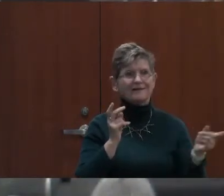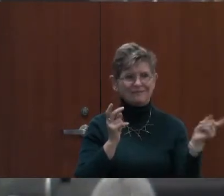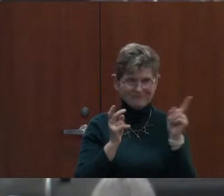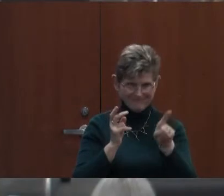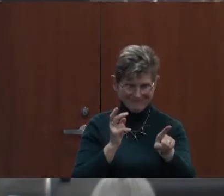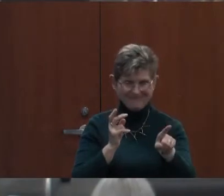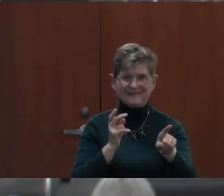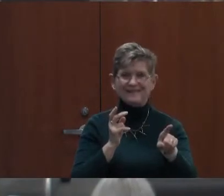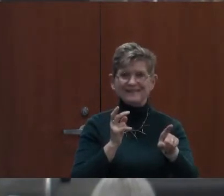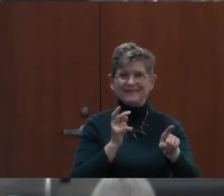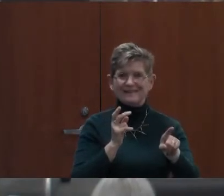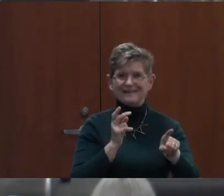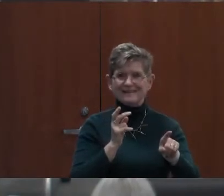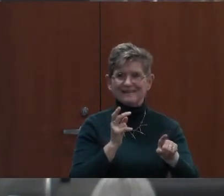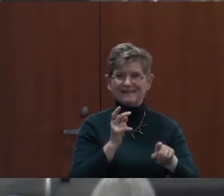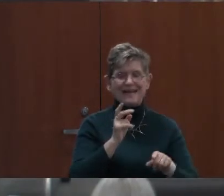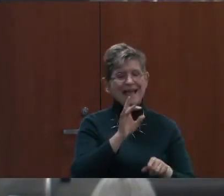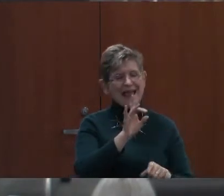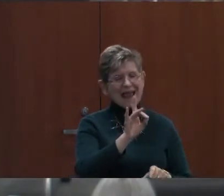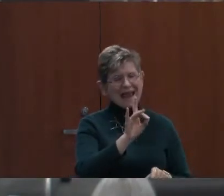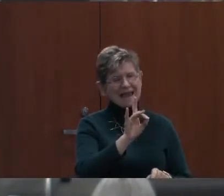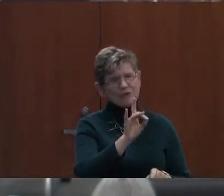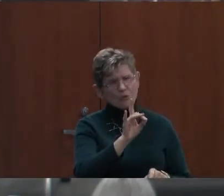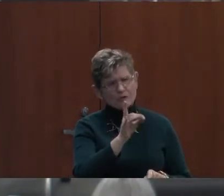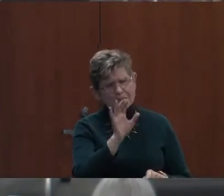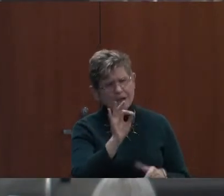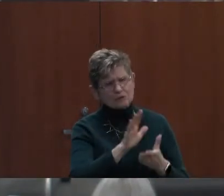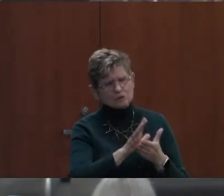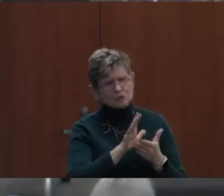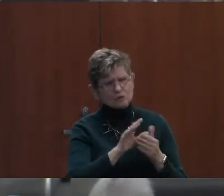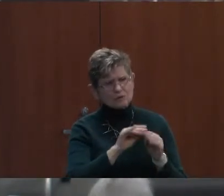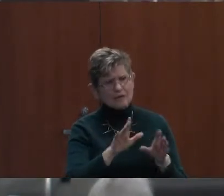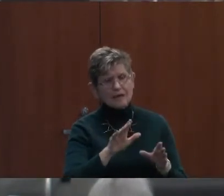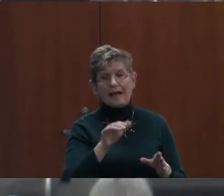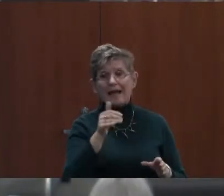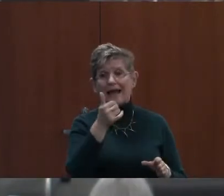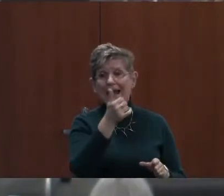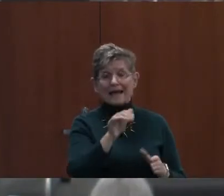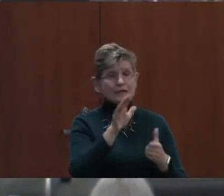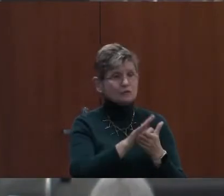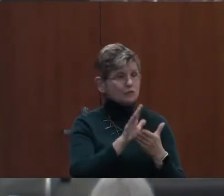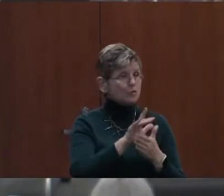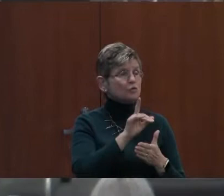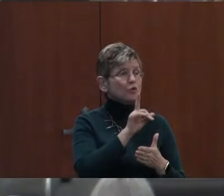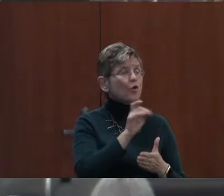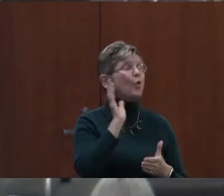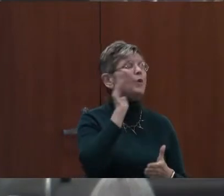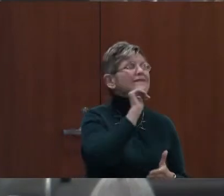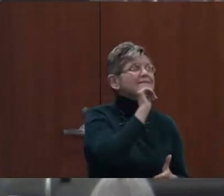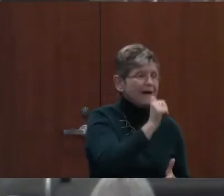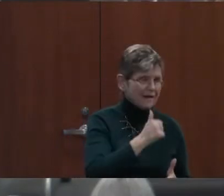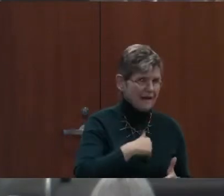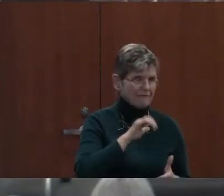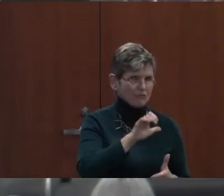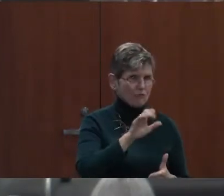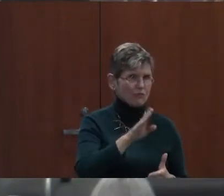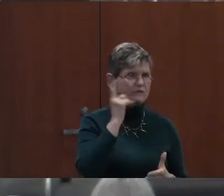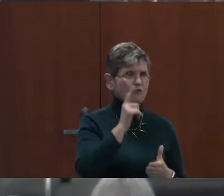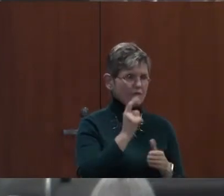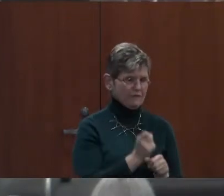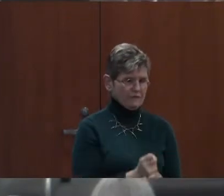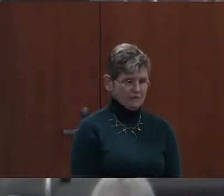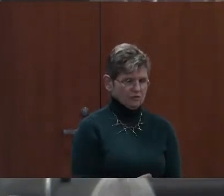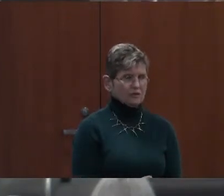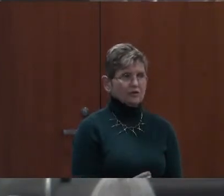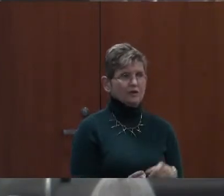I see here there's 8 or 9 schools this is going to. Are there any schools after this purchase that won't have Chromebooks for the next school year? Yes, so this